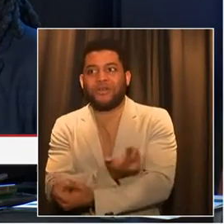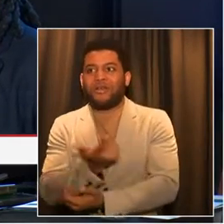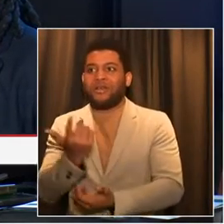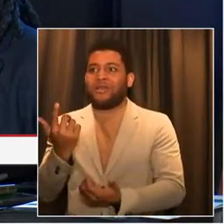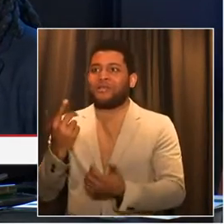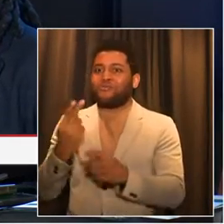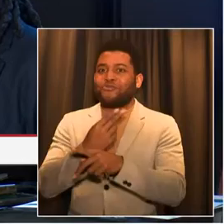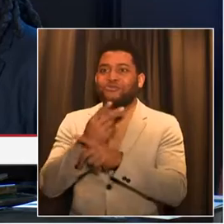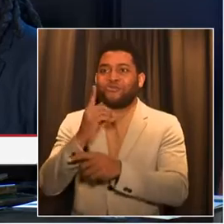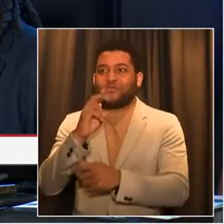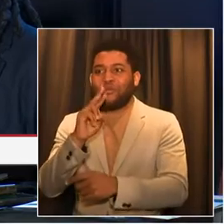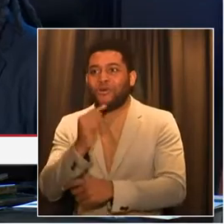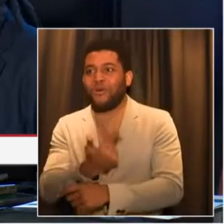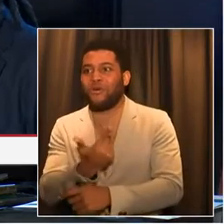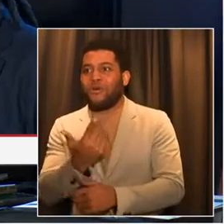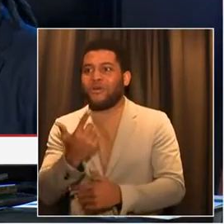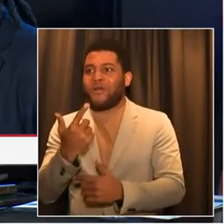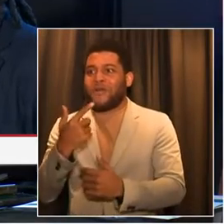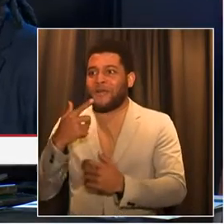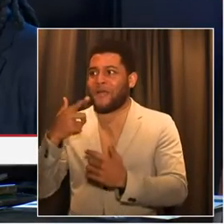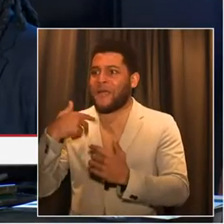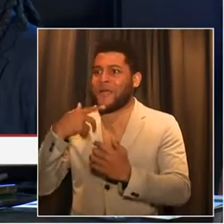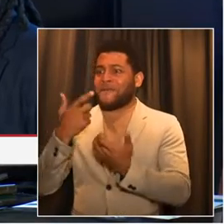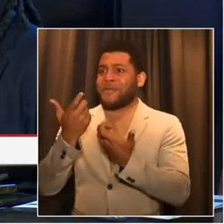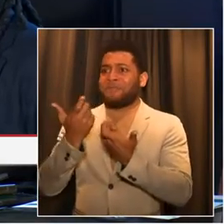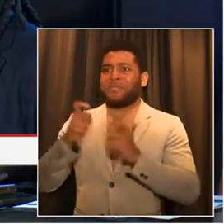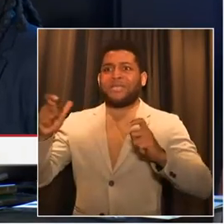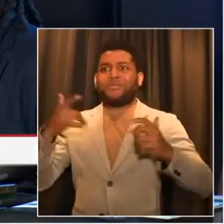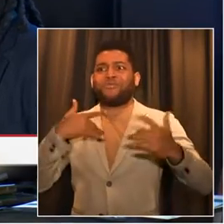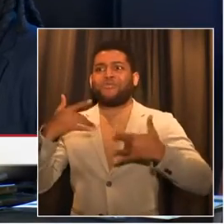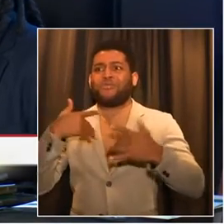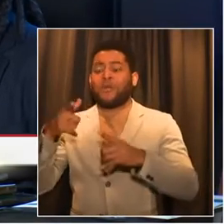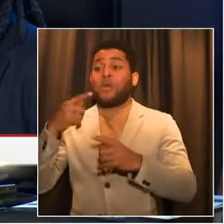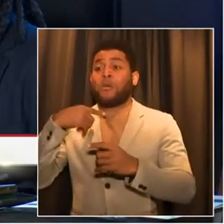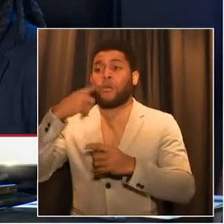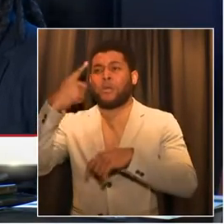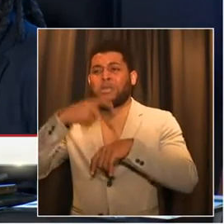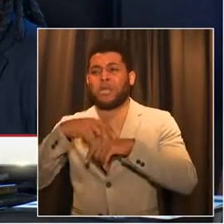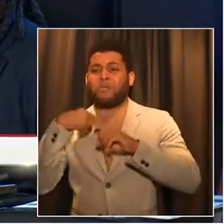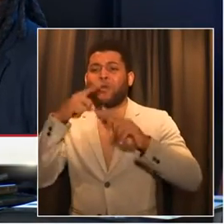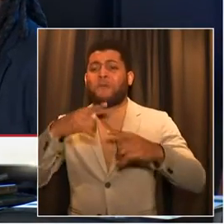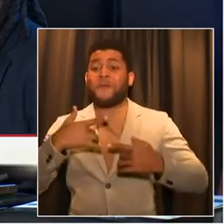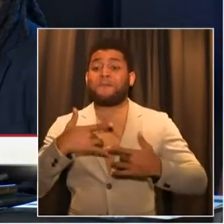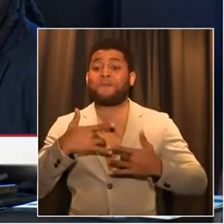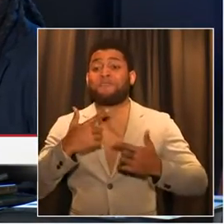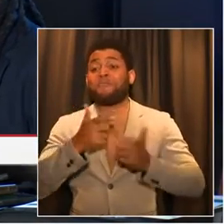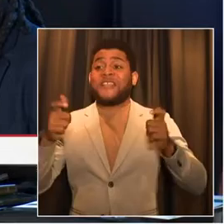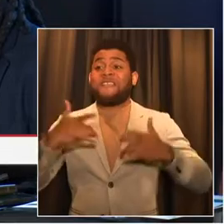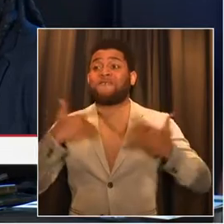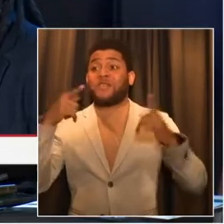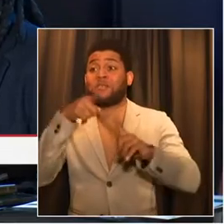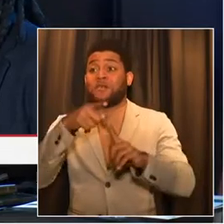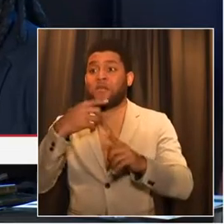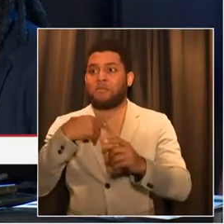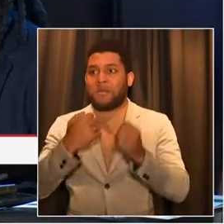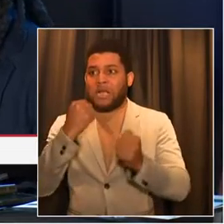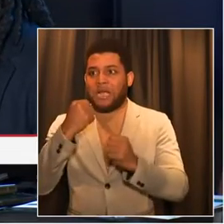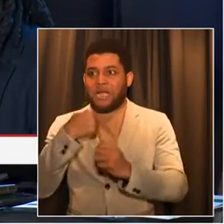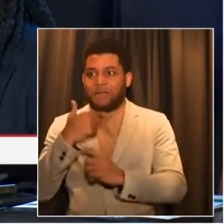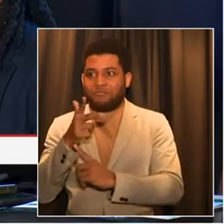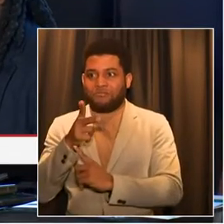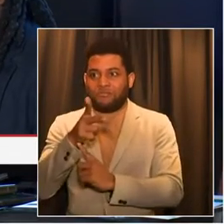here for a major event at the arena, my car was broken into, window bust open, and it wasn't just isolated with me. It was over 30